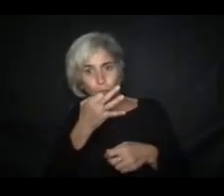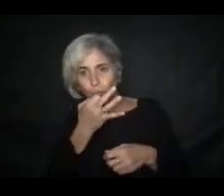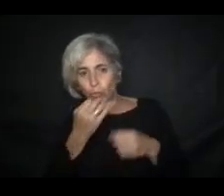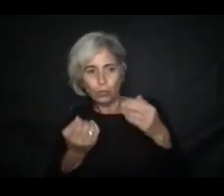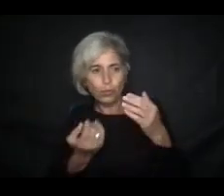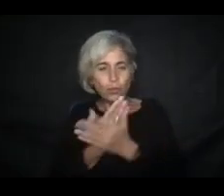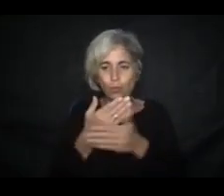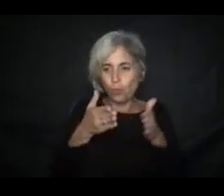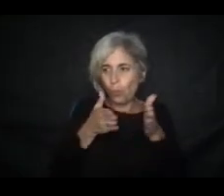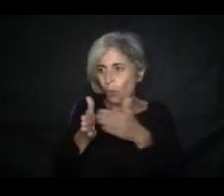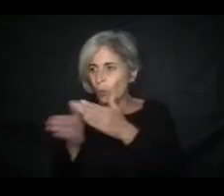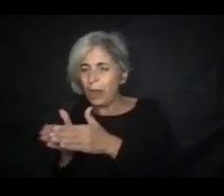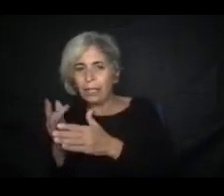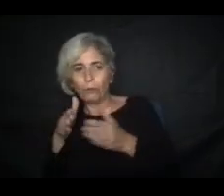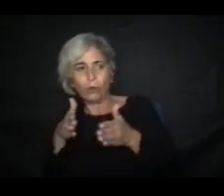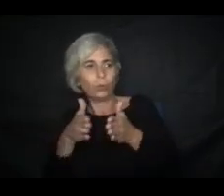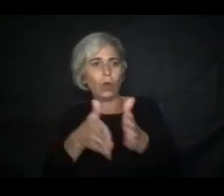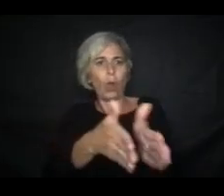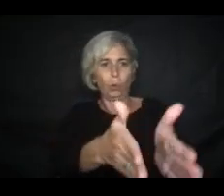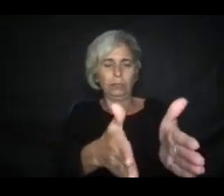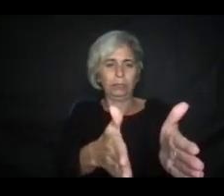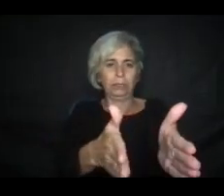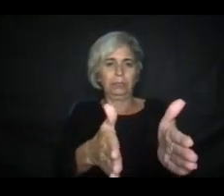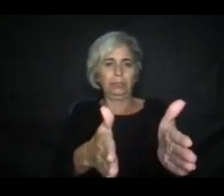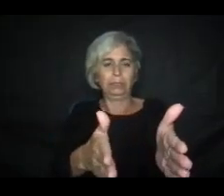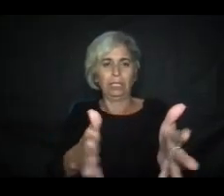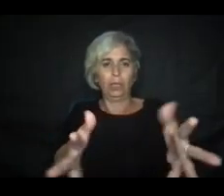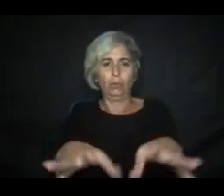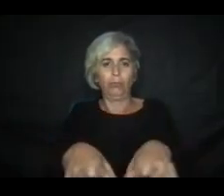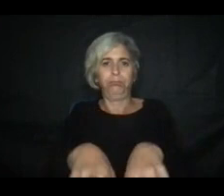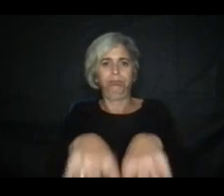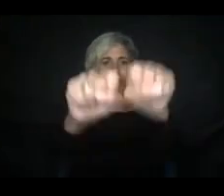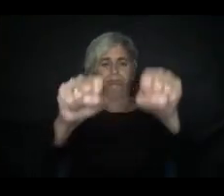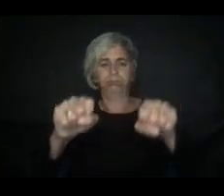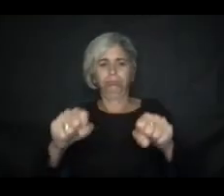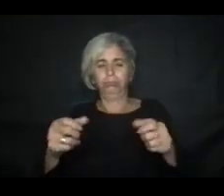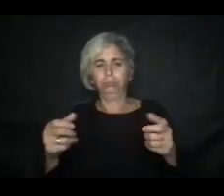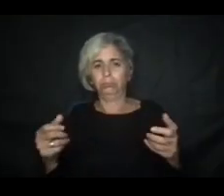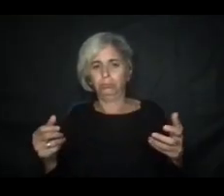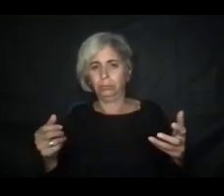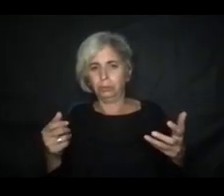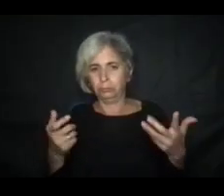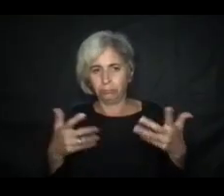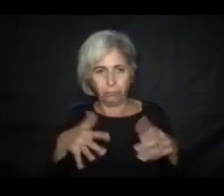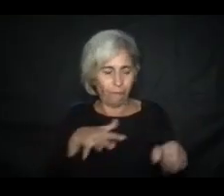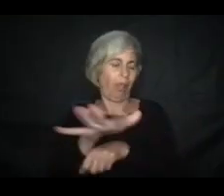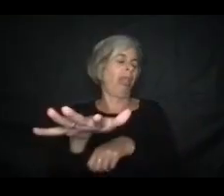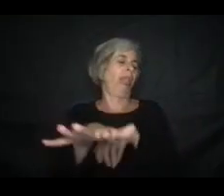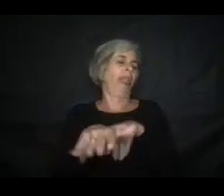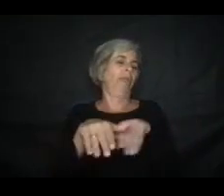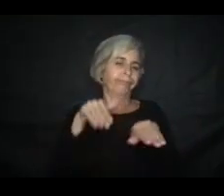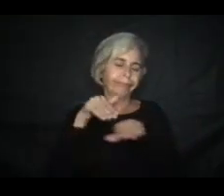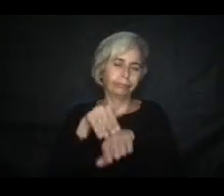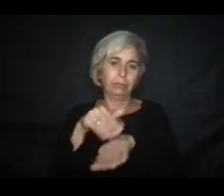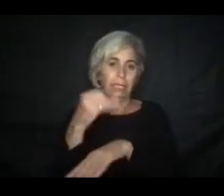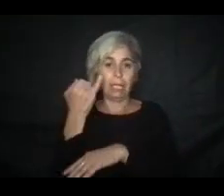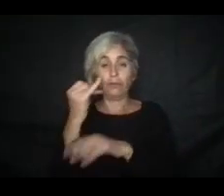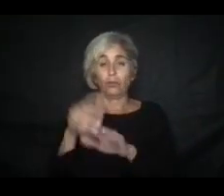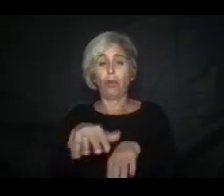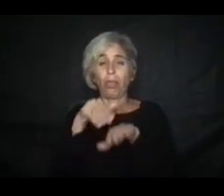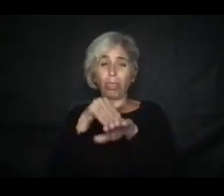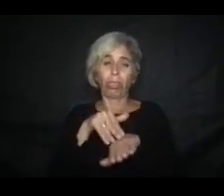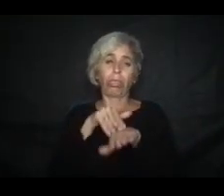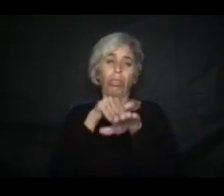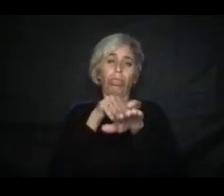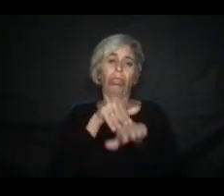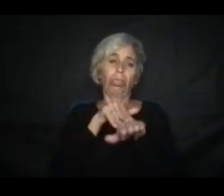is provided for a roadway, it's used up. And so if you've ever gone through long bouts of traffic